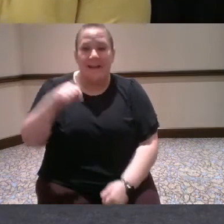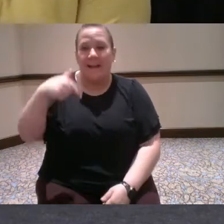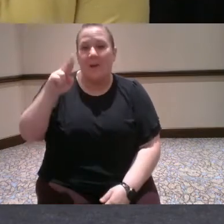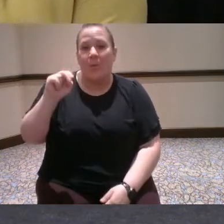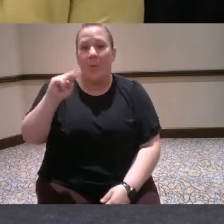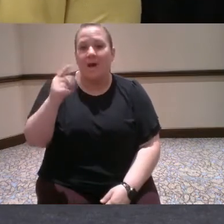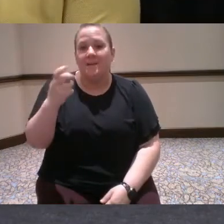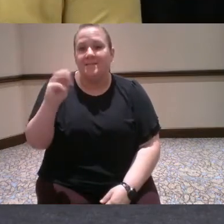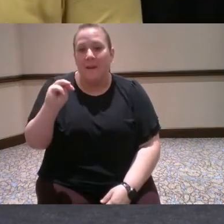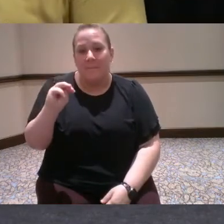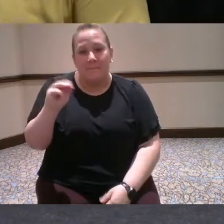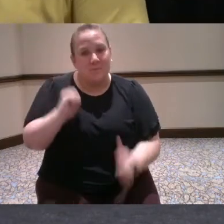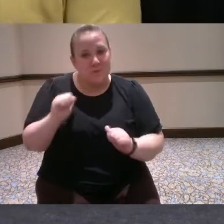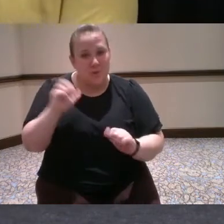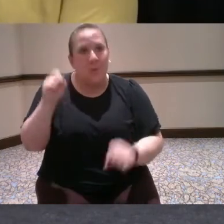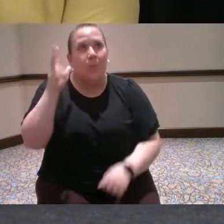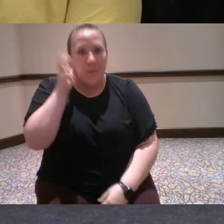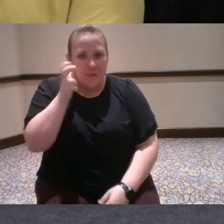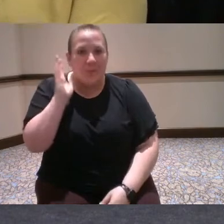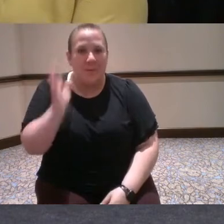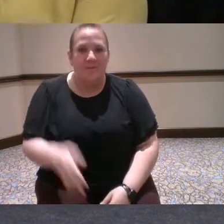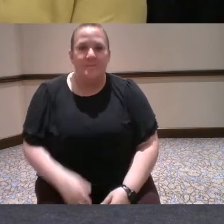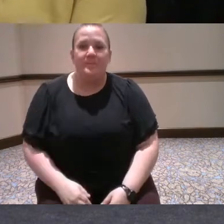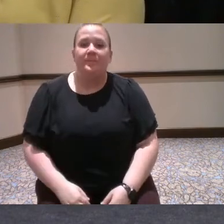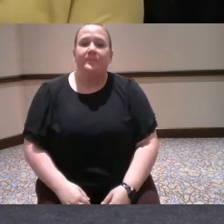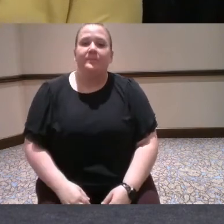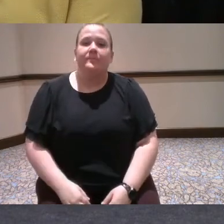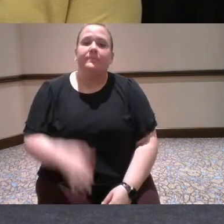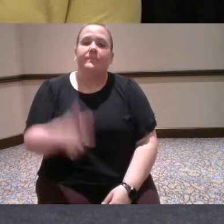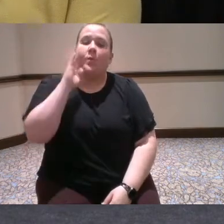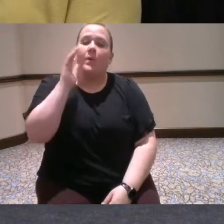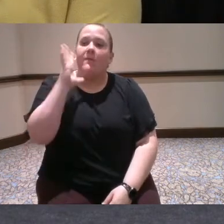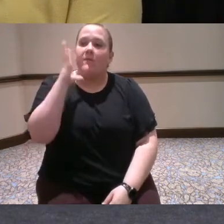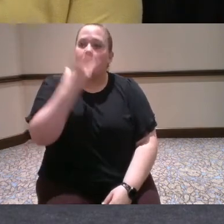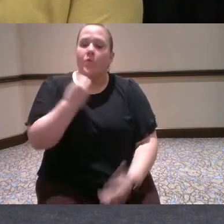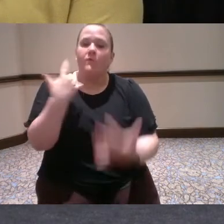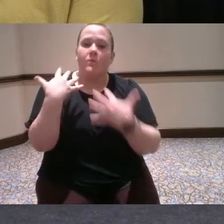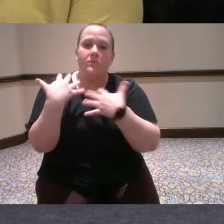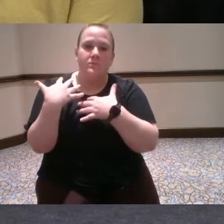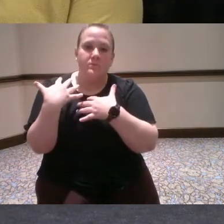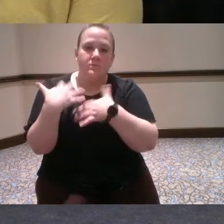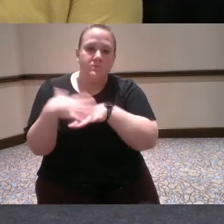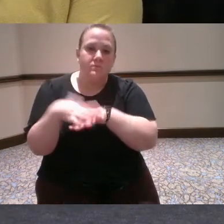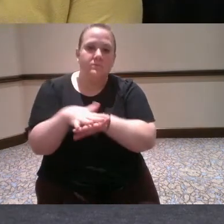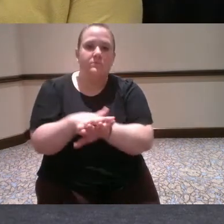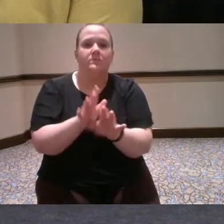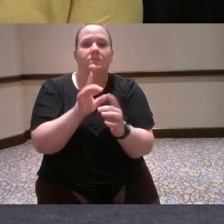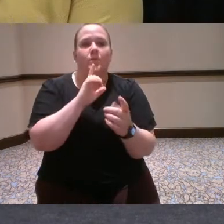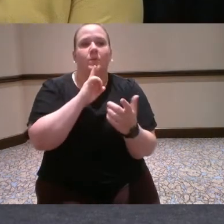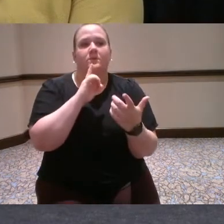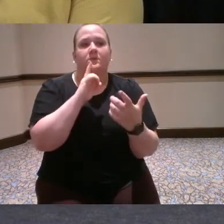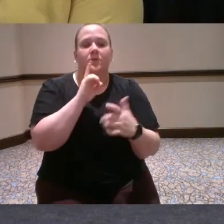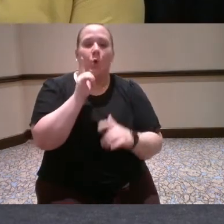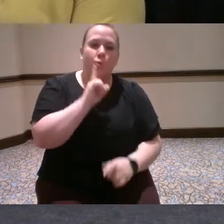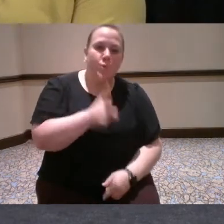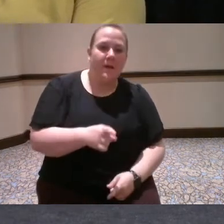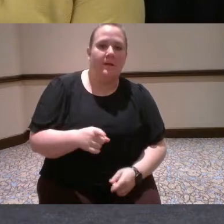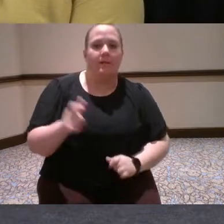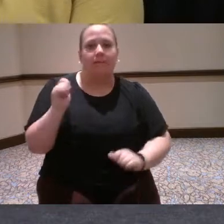away. There will be a beautiful melding of the real and the